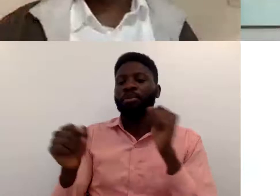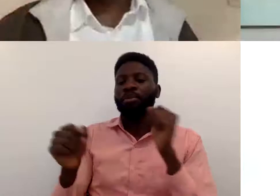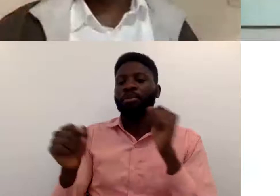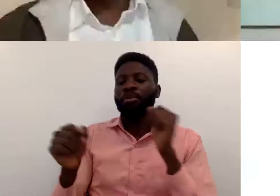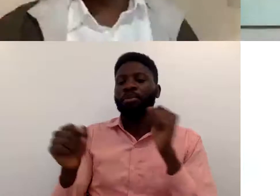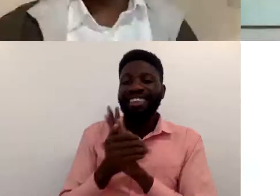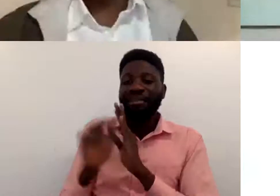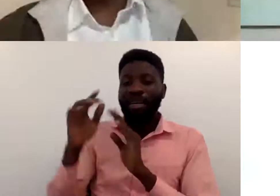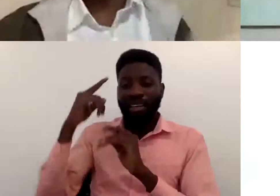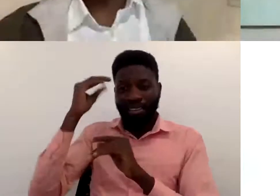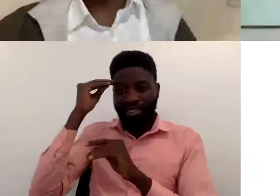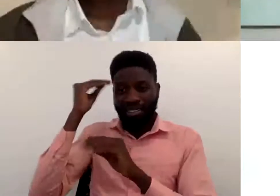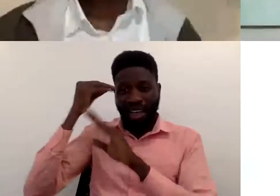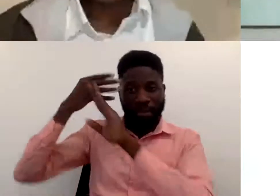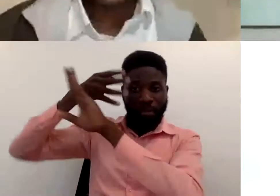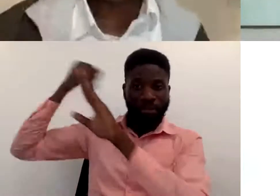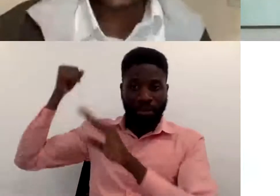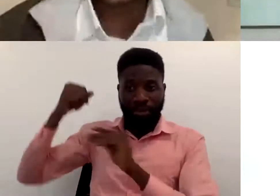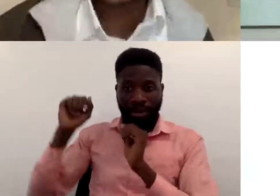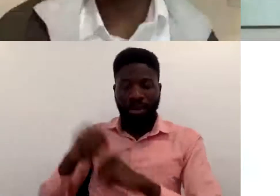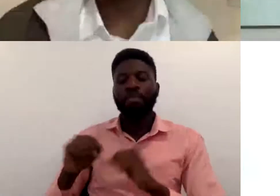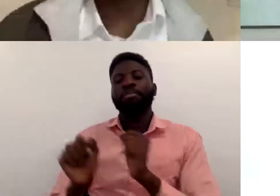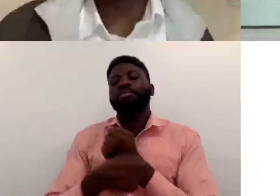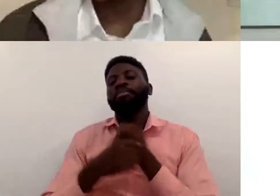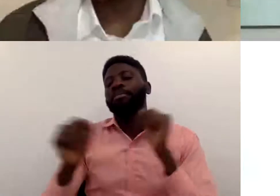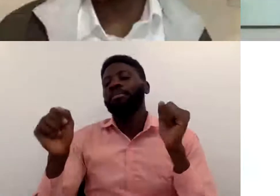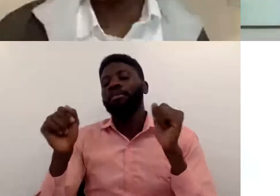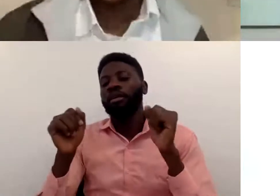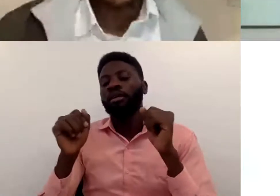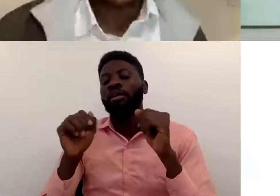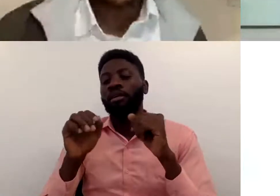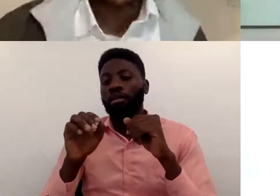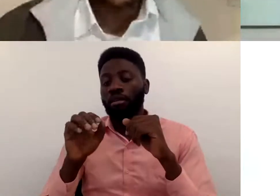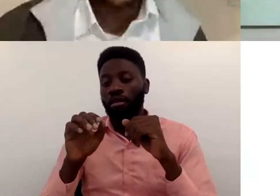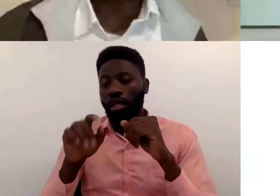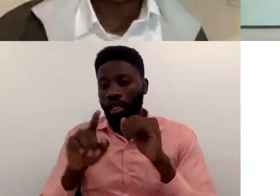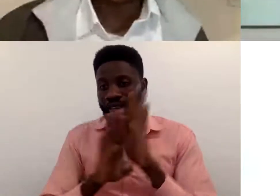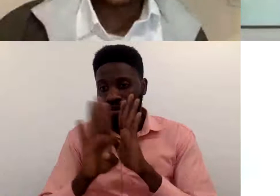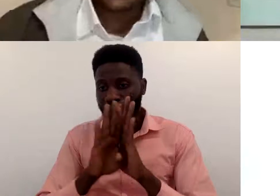that extra development that you've done to yourself